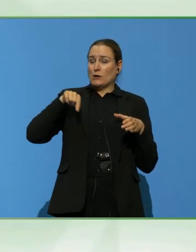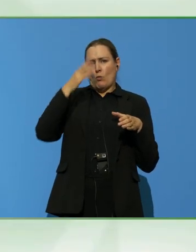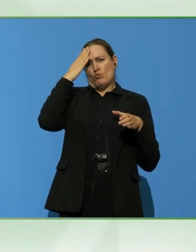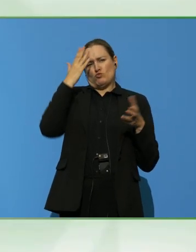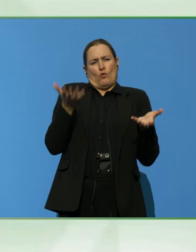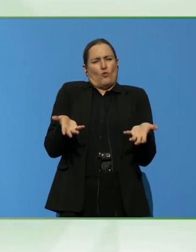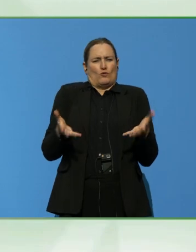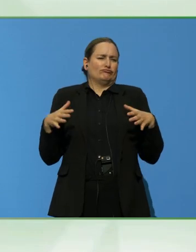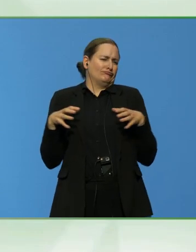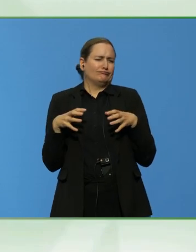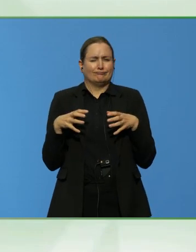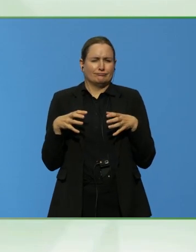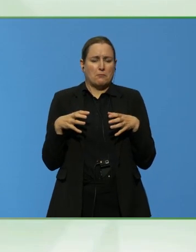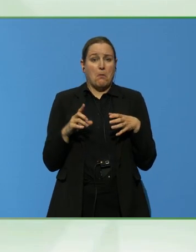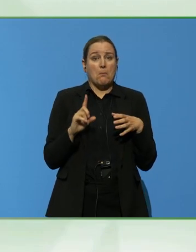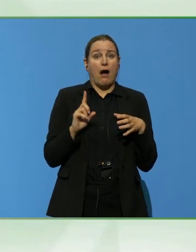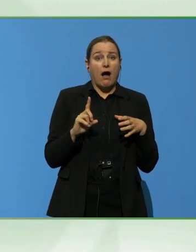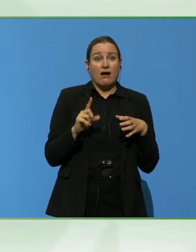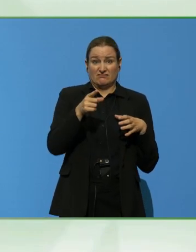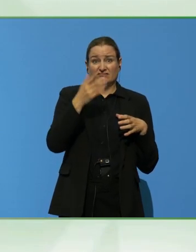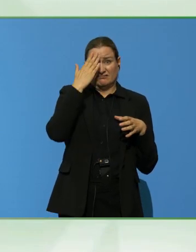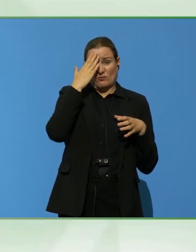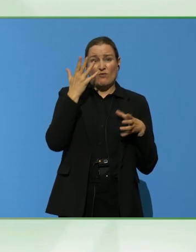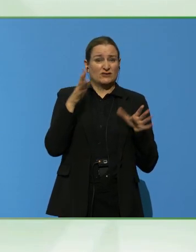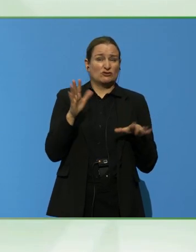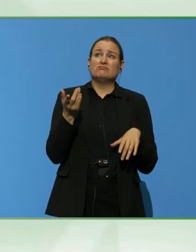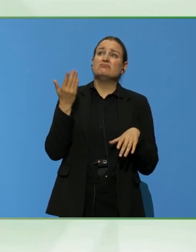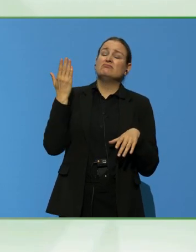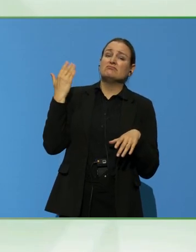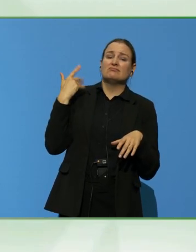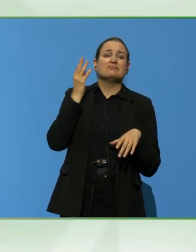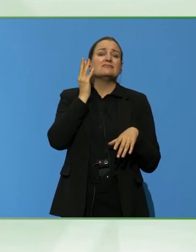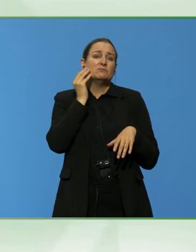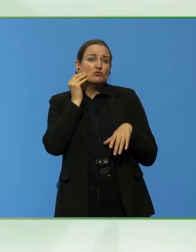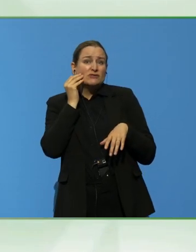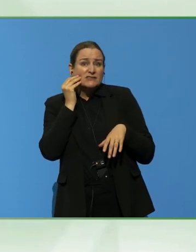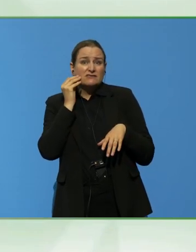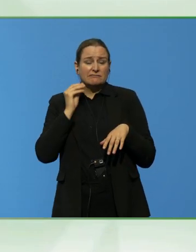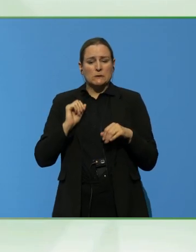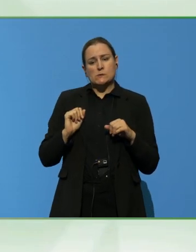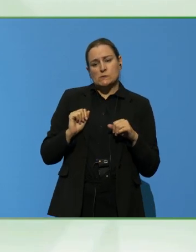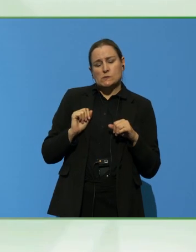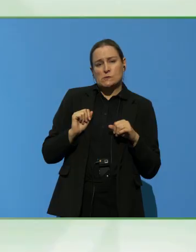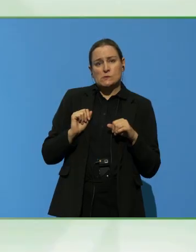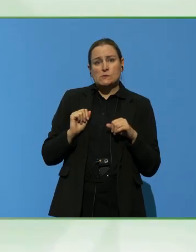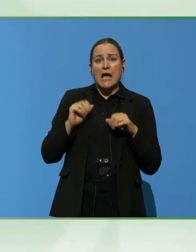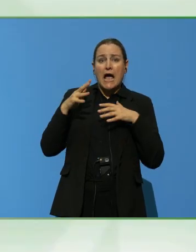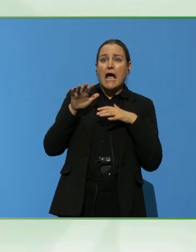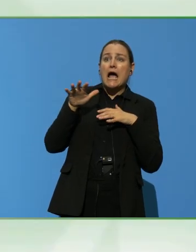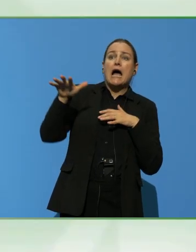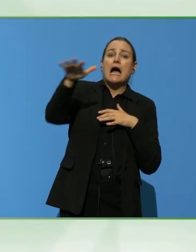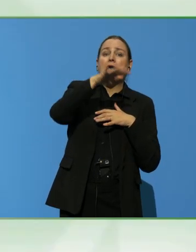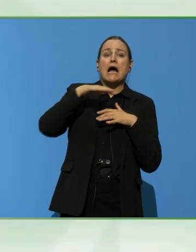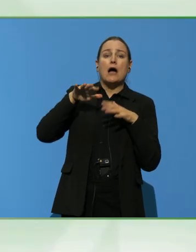we also know the experiences we have personally had or friends and colleagues of ours have had, that this is not the case, that this is not